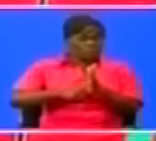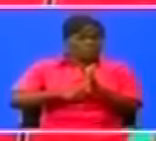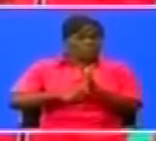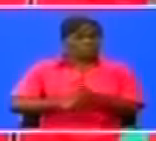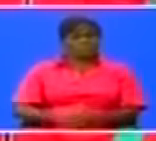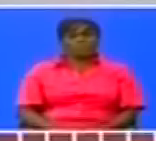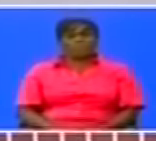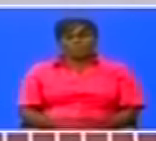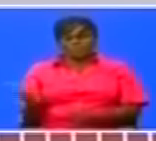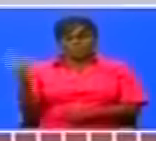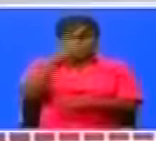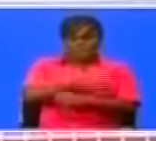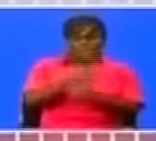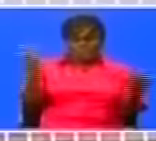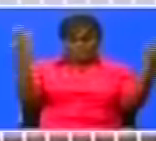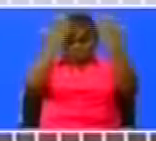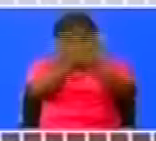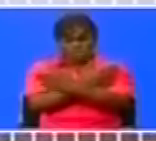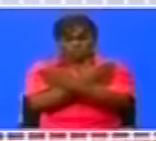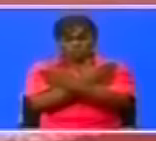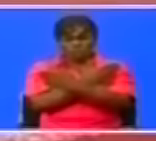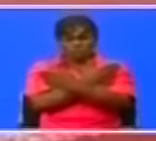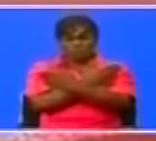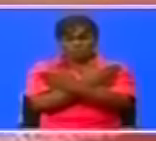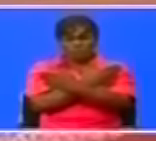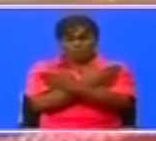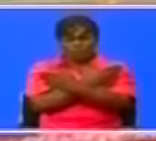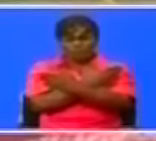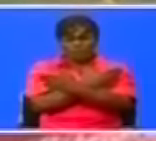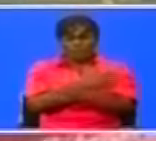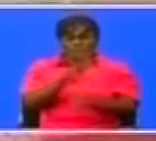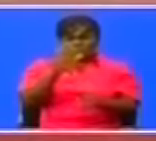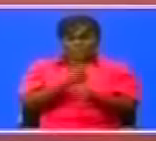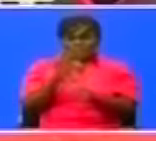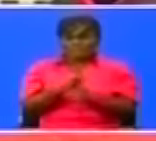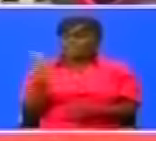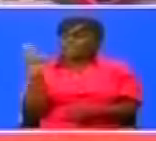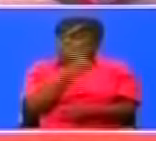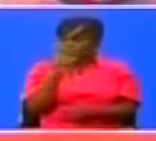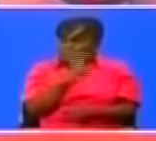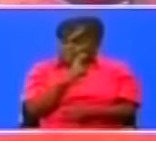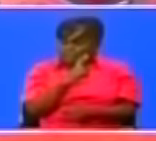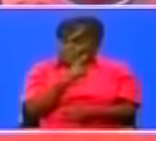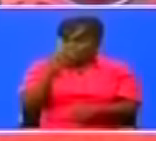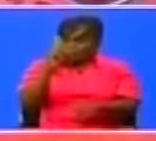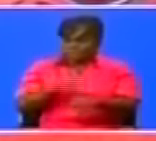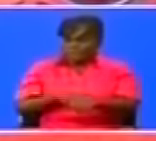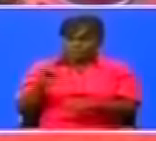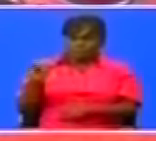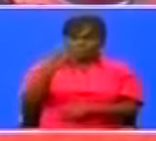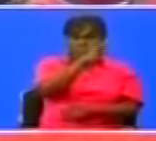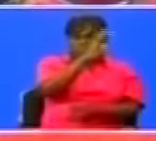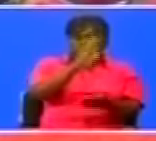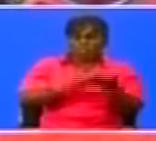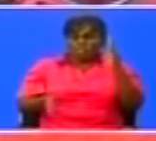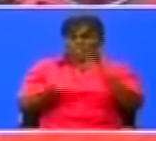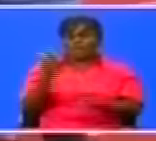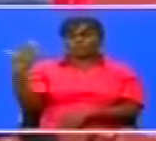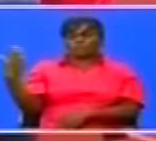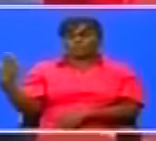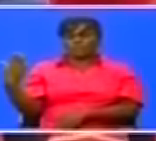bidii mchana na usiku. The living standards are very high. Most risky is when one remains abroad without papers, he